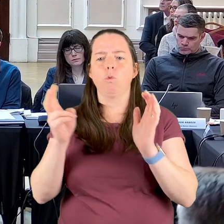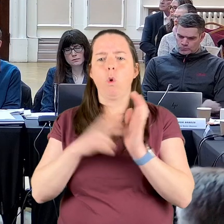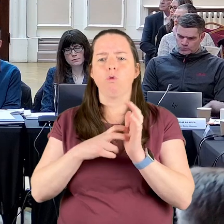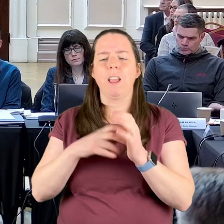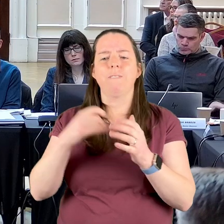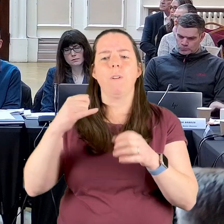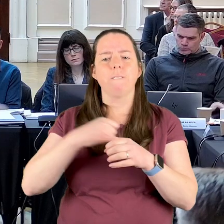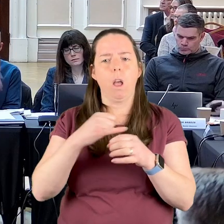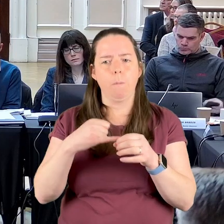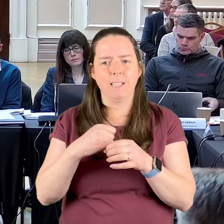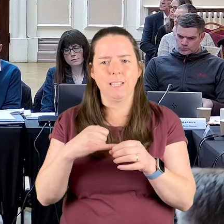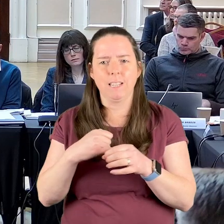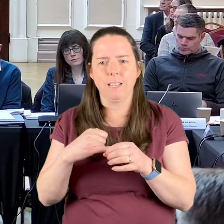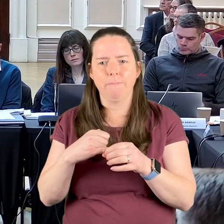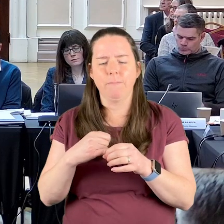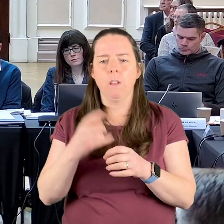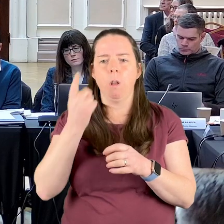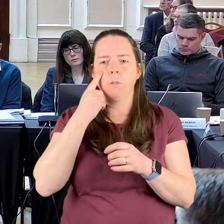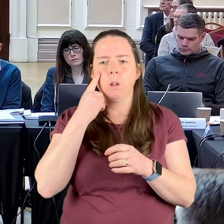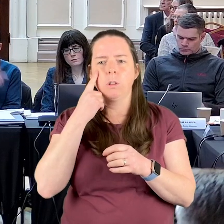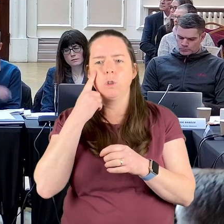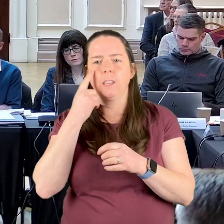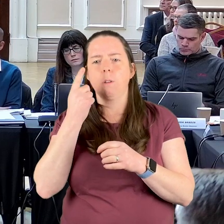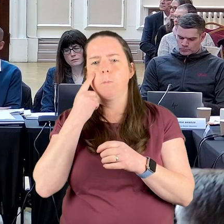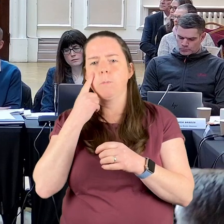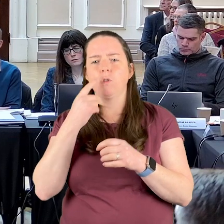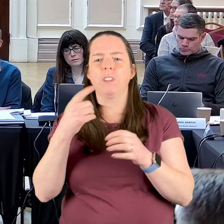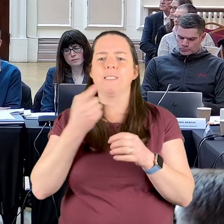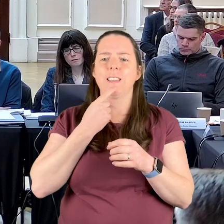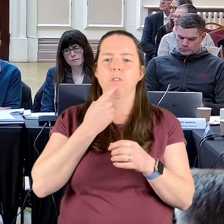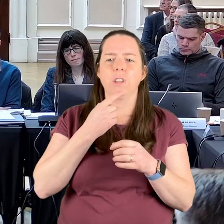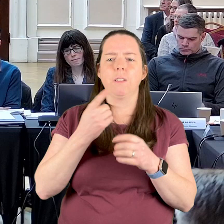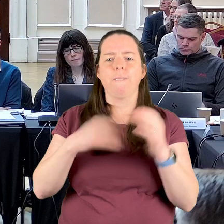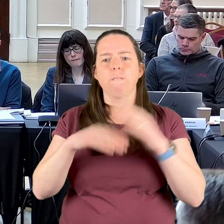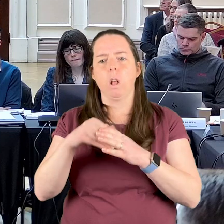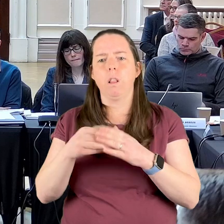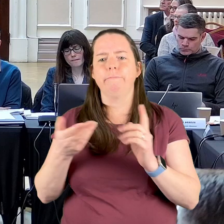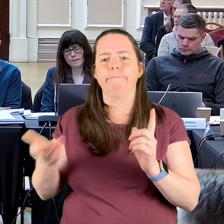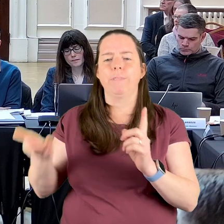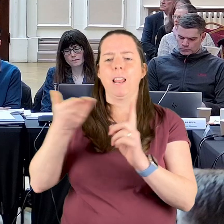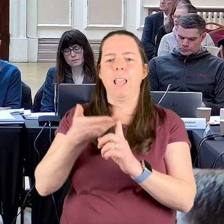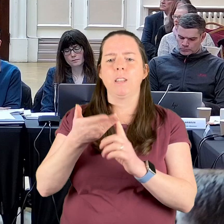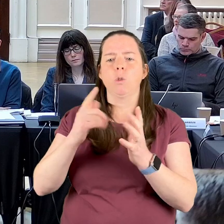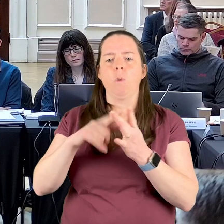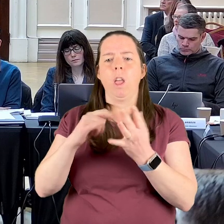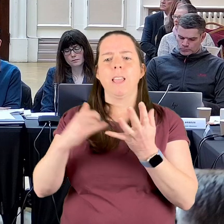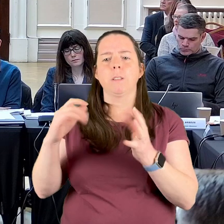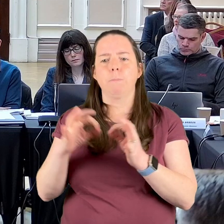page 97 that the contract for pharmacy, ophthalmology, actually it's optometry